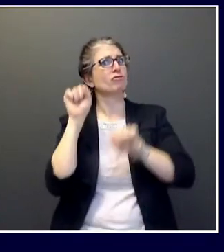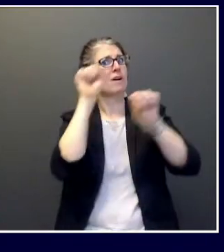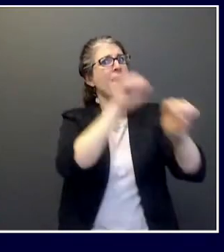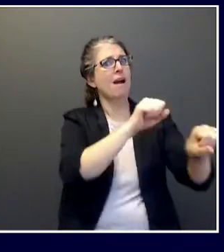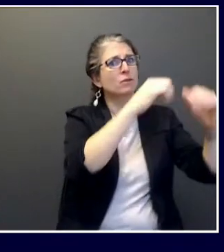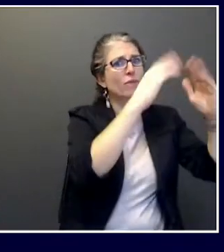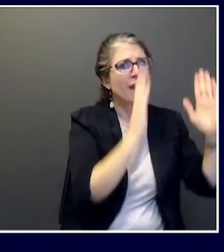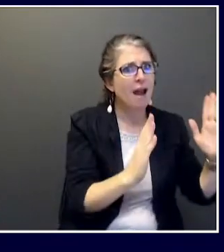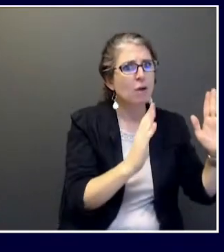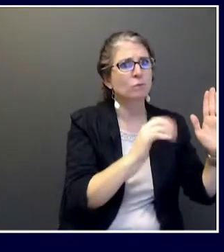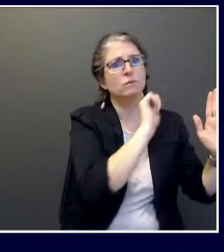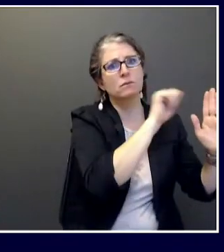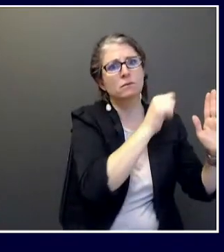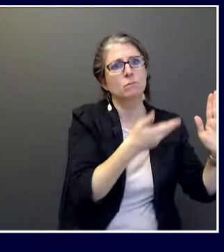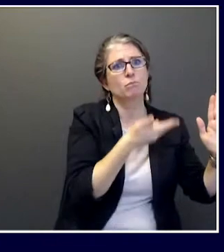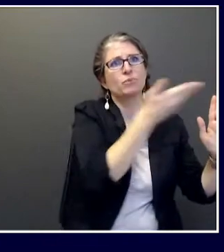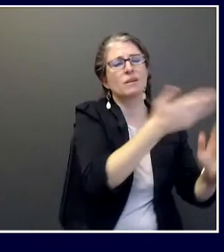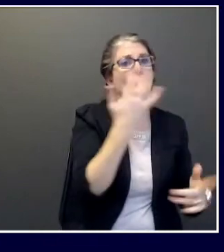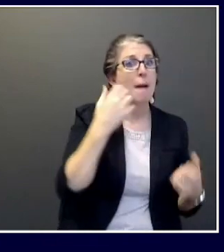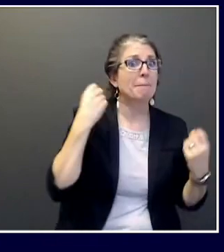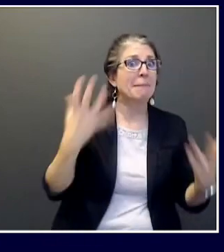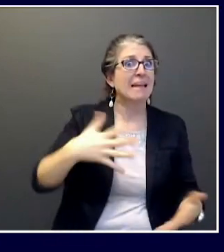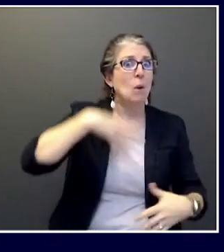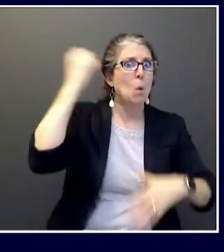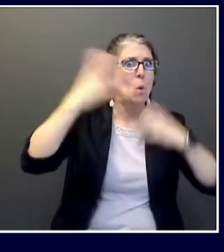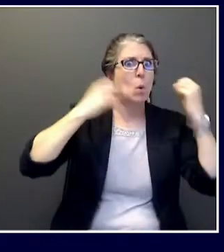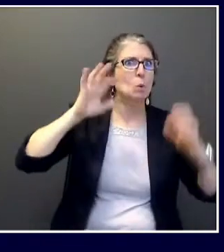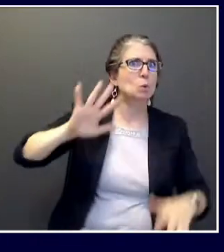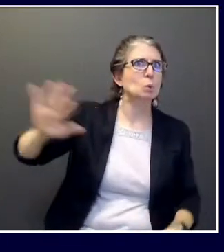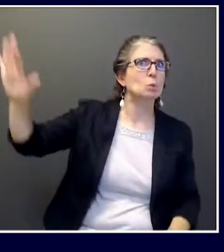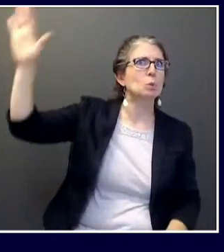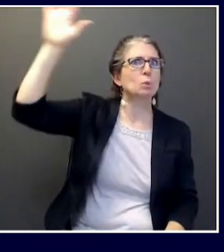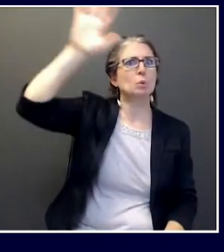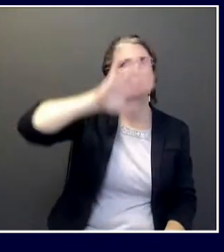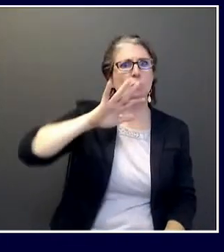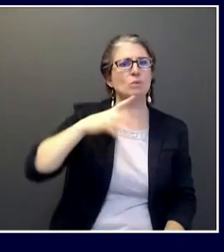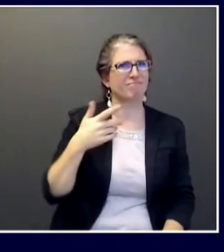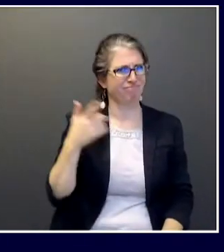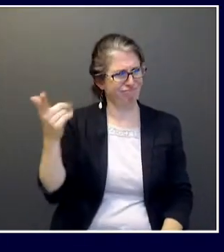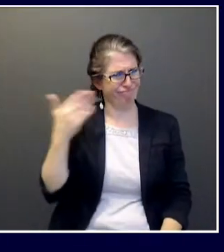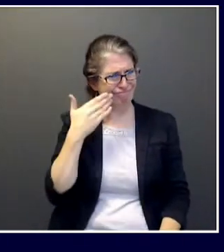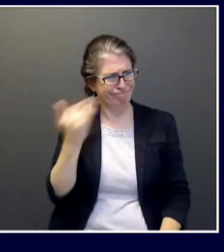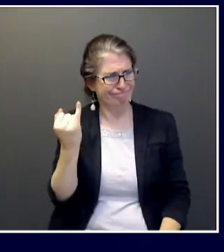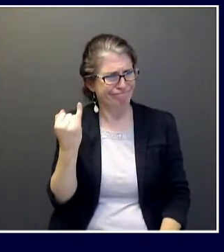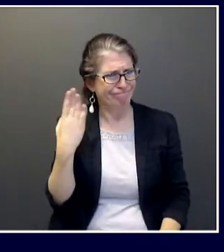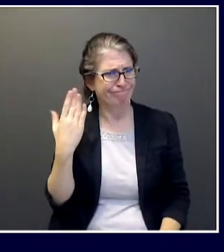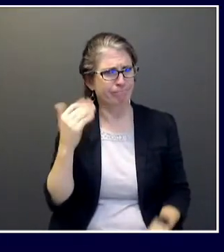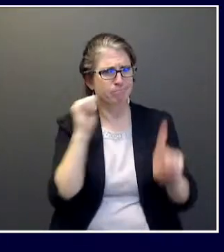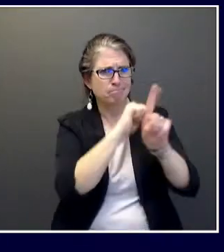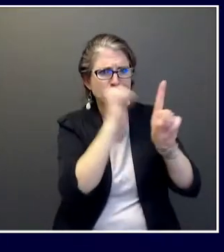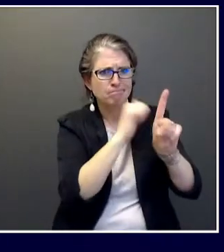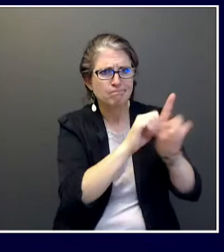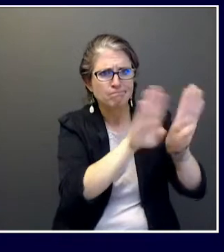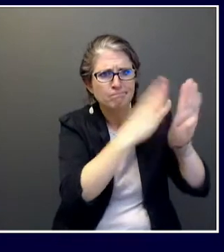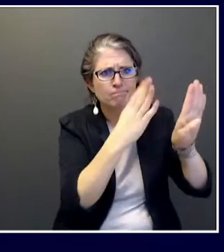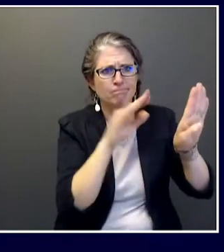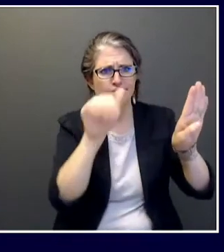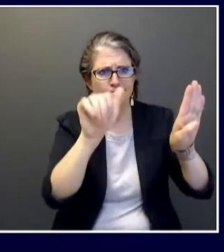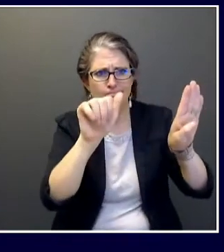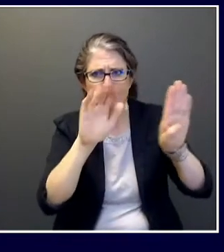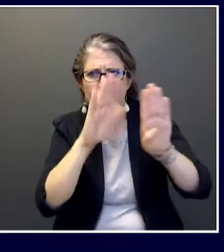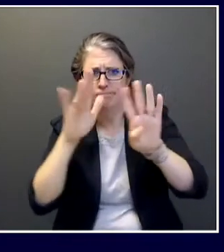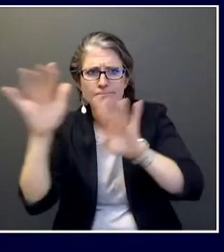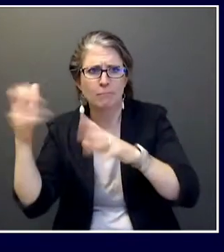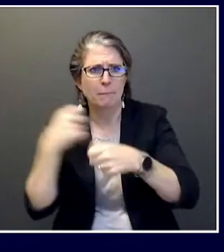Aroostook County, and they did a just very good job early and aggressively about trying to get to some of those people with greater challenges